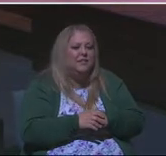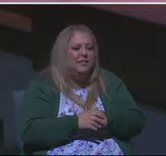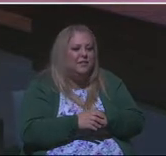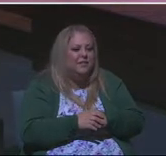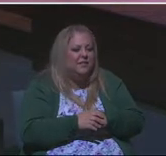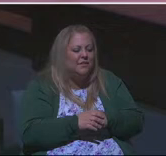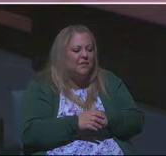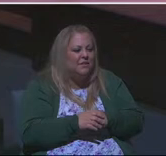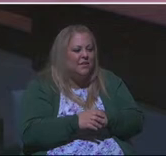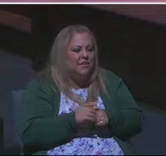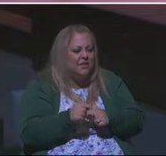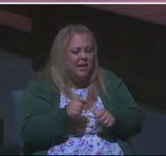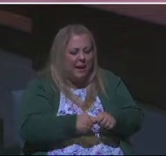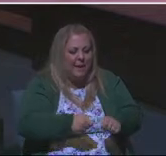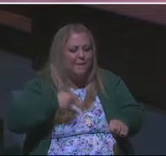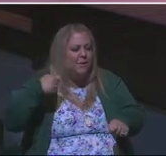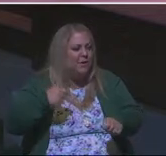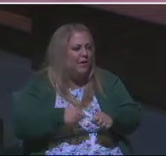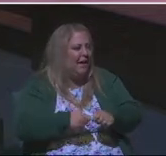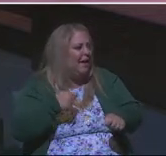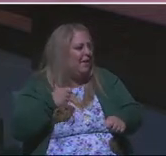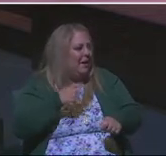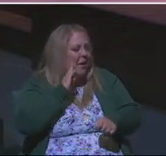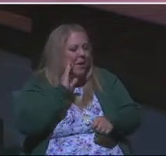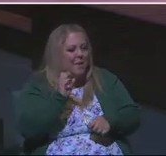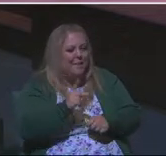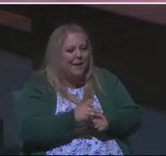keep pulling that rope, they'll come back to you.